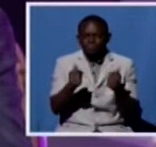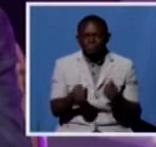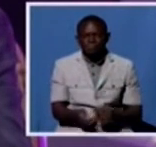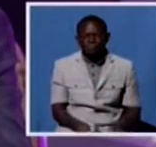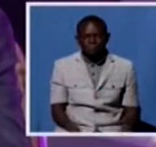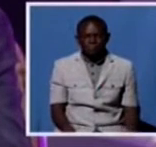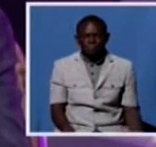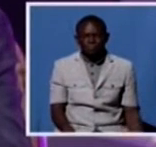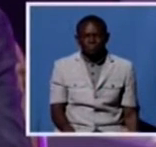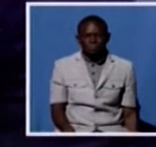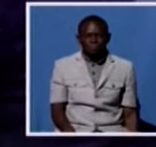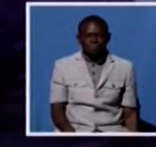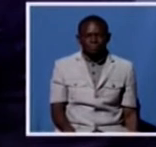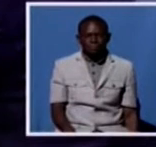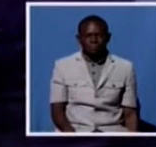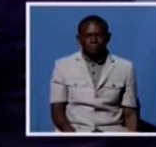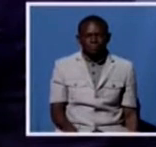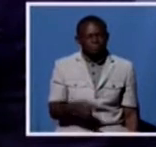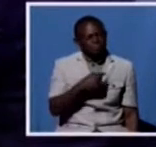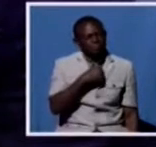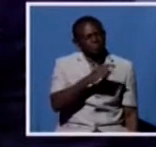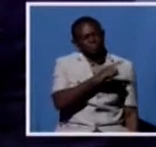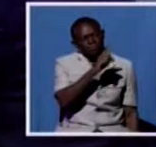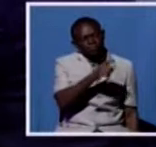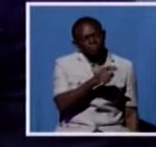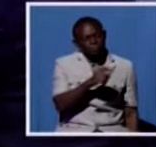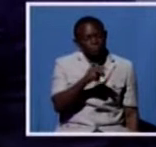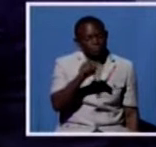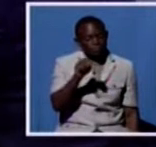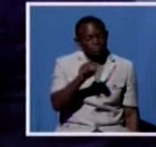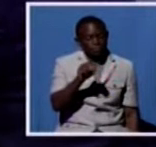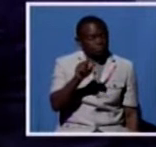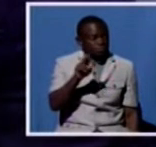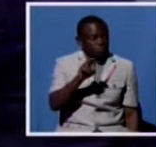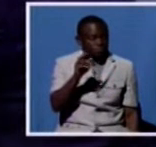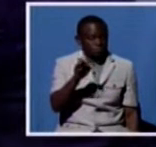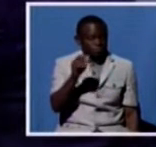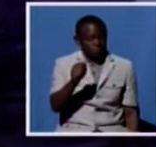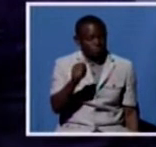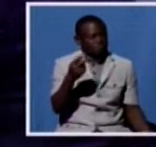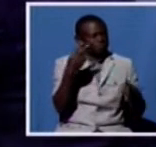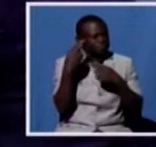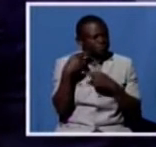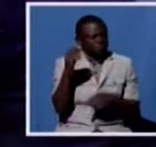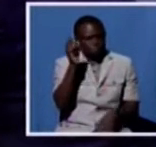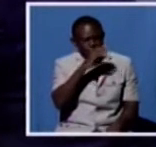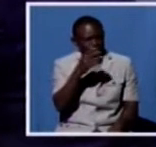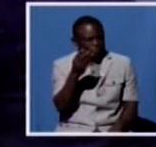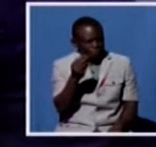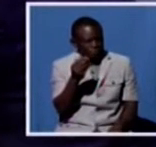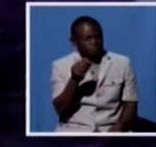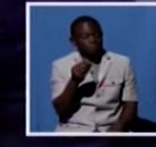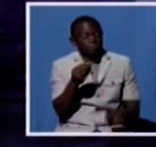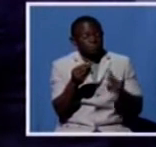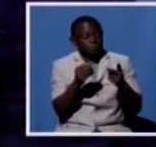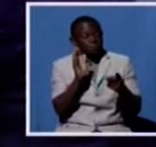Now, I wanted to ask you, besides mobilization, one of the tasks that you have is to ensure value for money. And